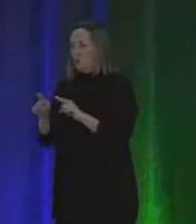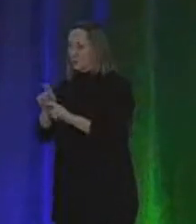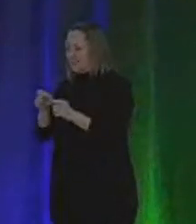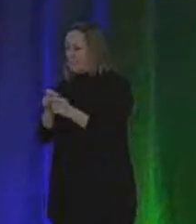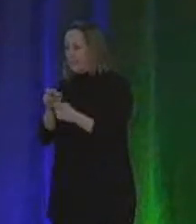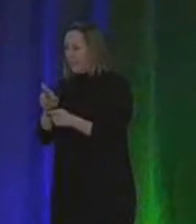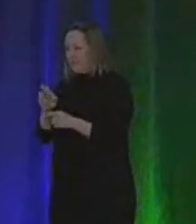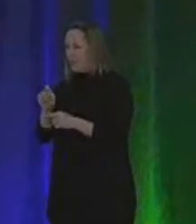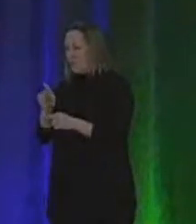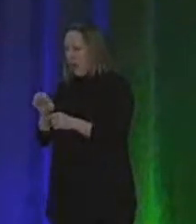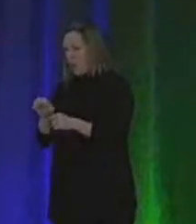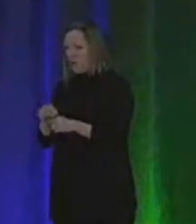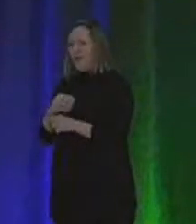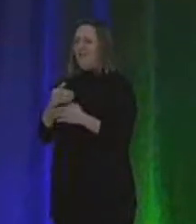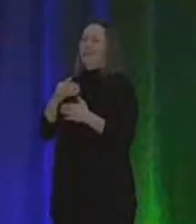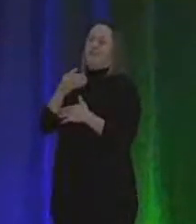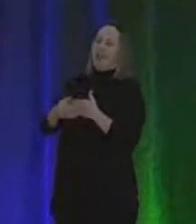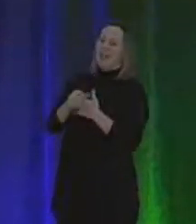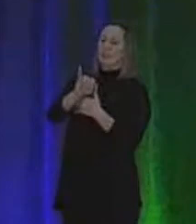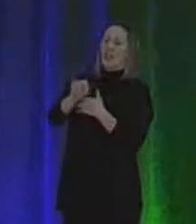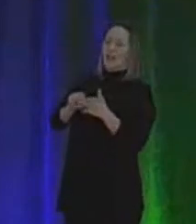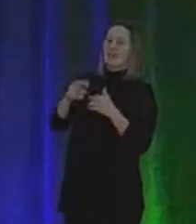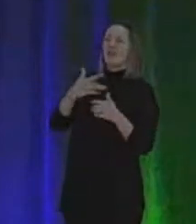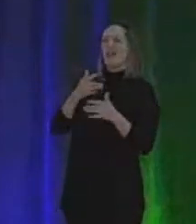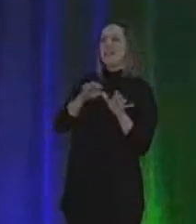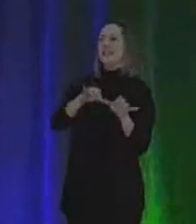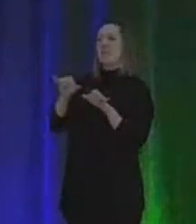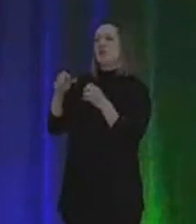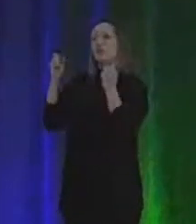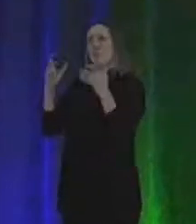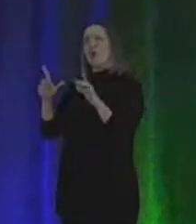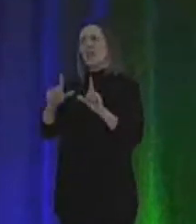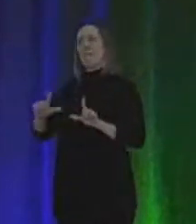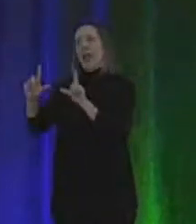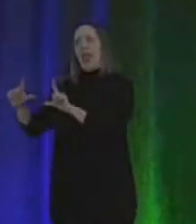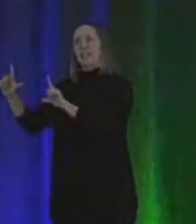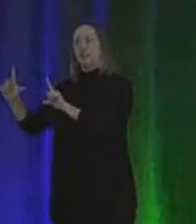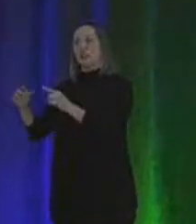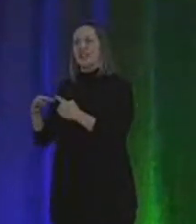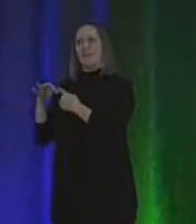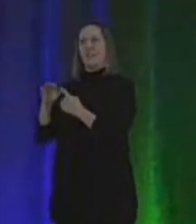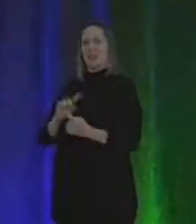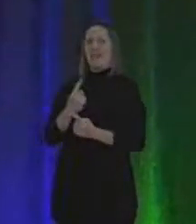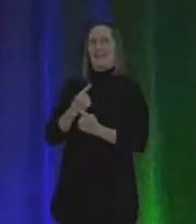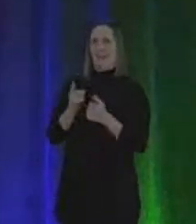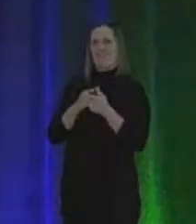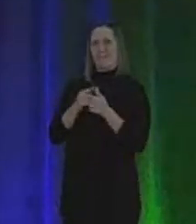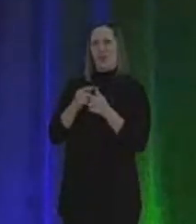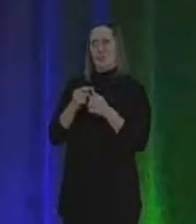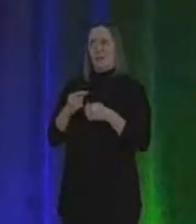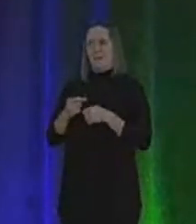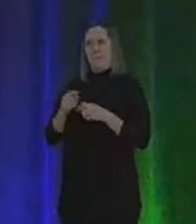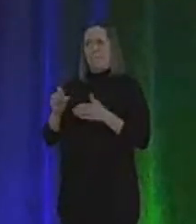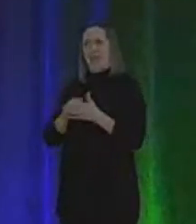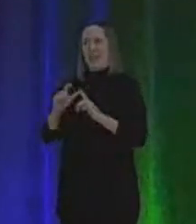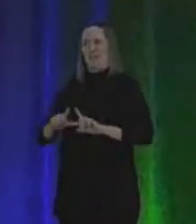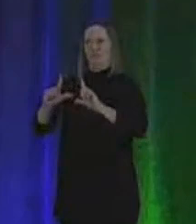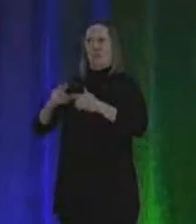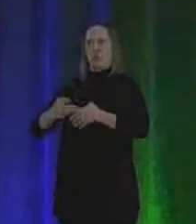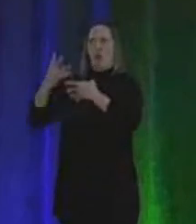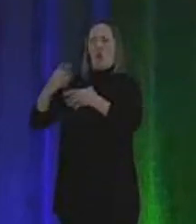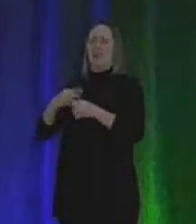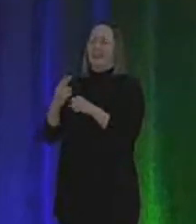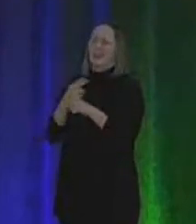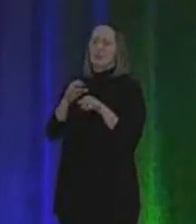although Next.js apps felt very similar to multi-page applications, especially on initial page load, it used techniques like prefetching